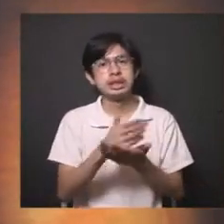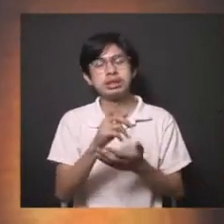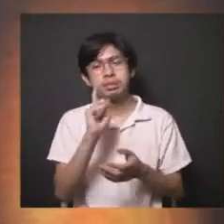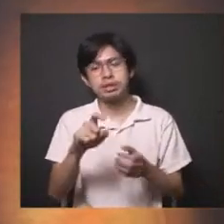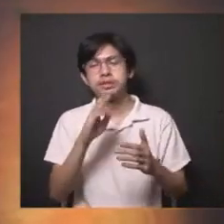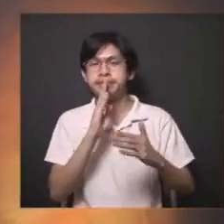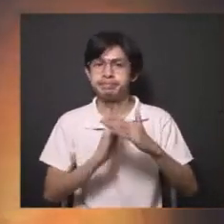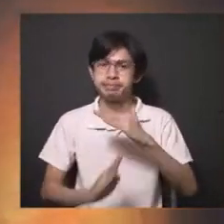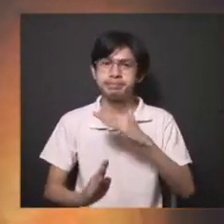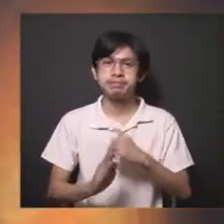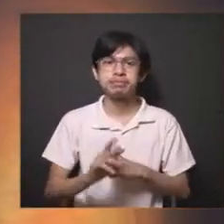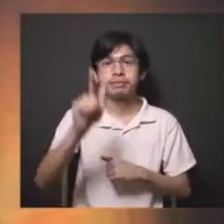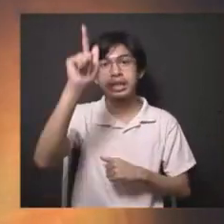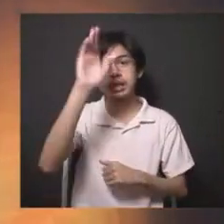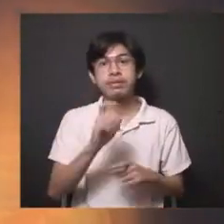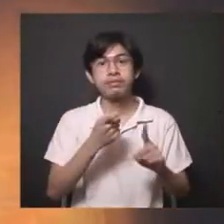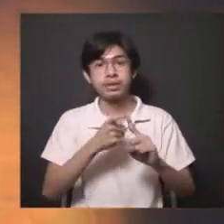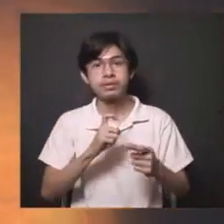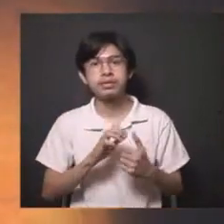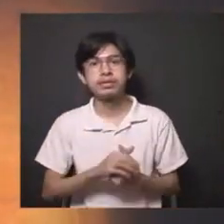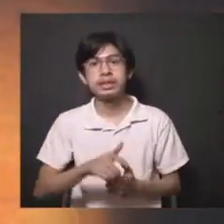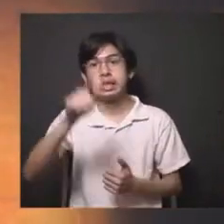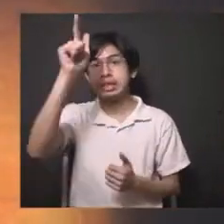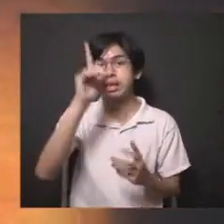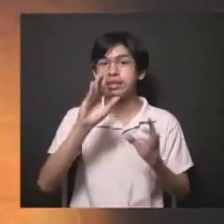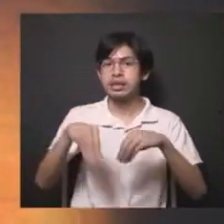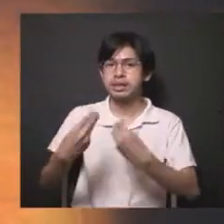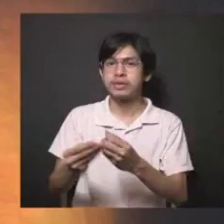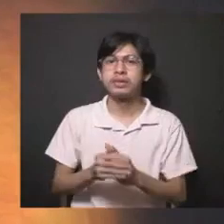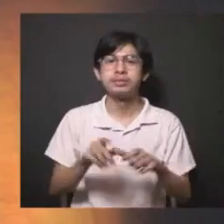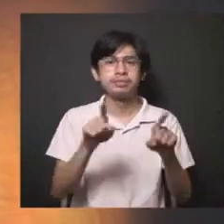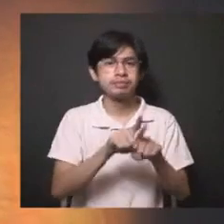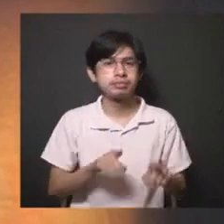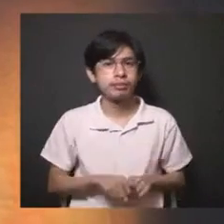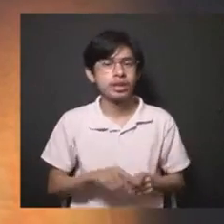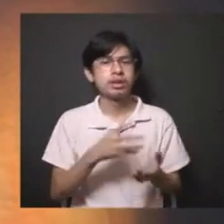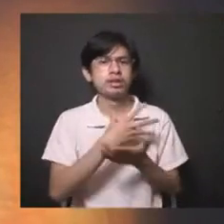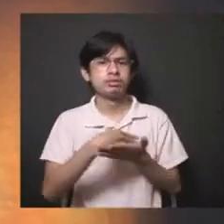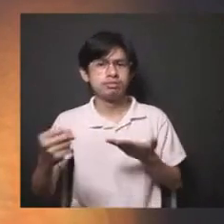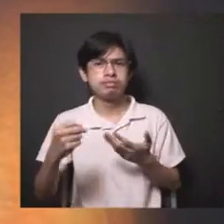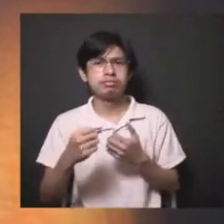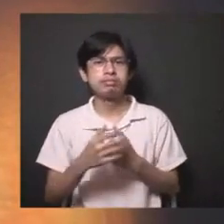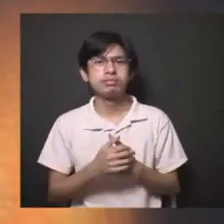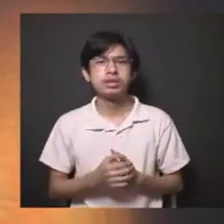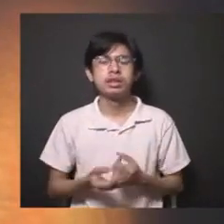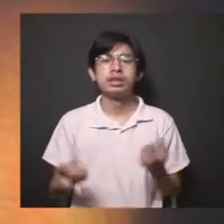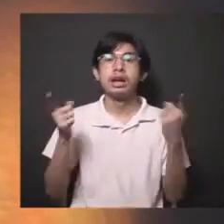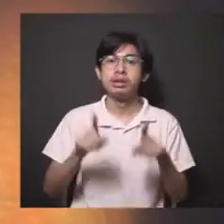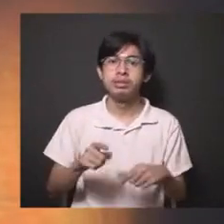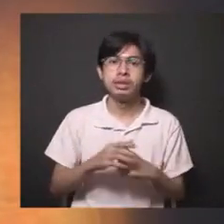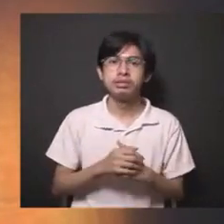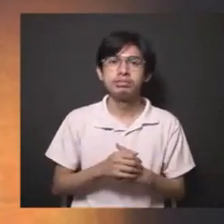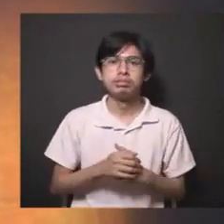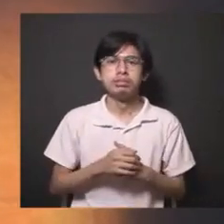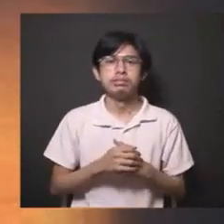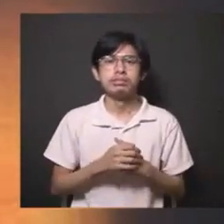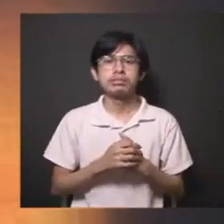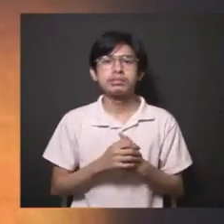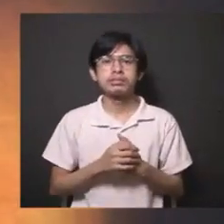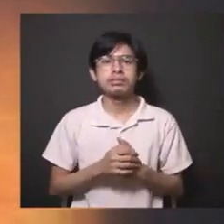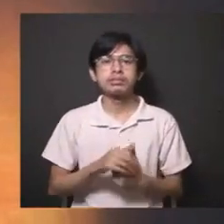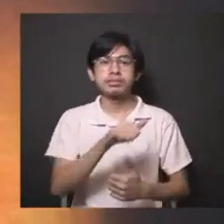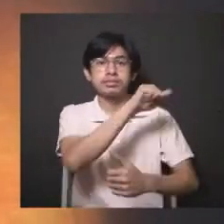sometimes, you know, God gives, but sometimes God also takes away. So that's what's happening here. The authority is now on Joseph.